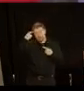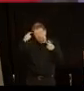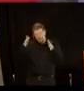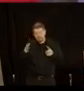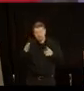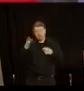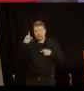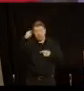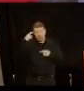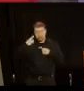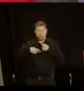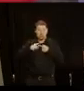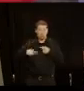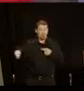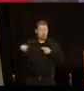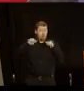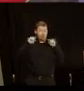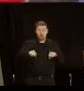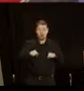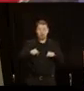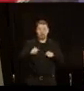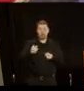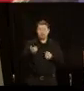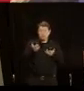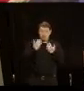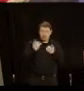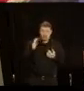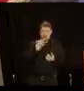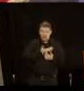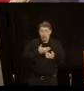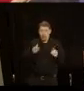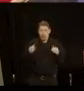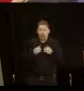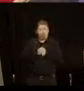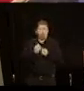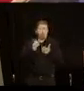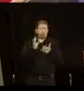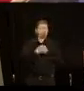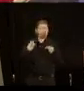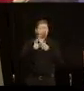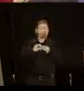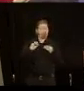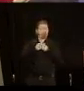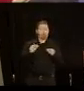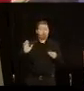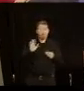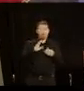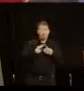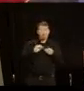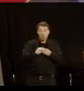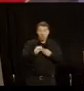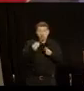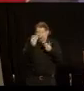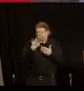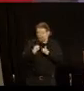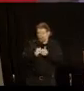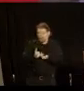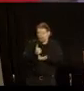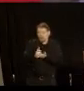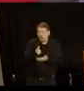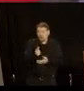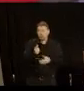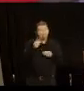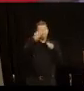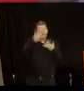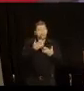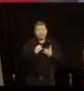and advocate. Come and visit us in our offices. Tell us your stories. Tell us how we can help. Tell us when there are ways